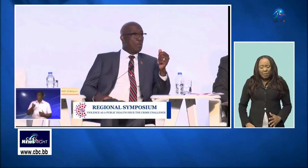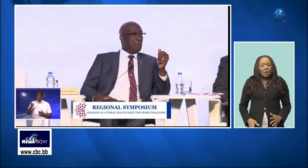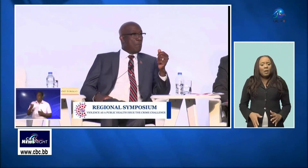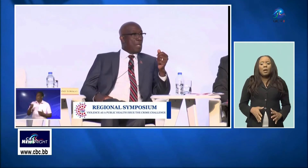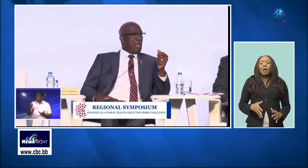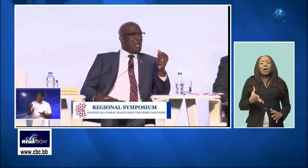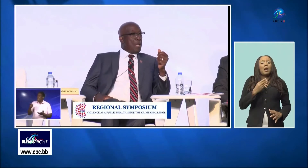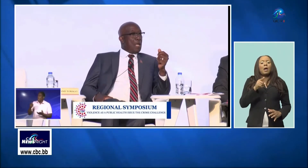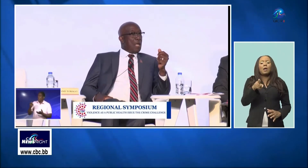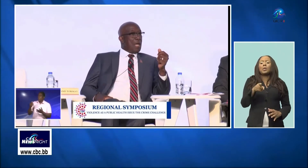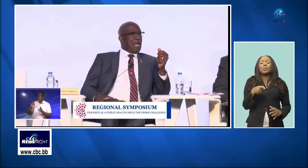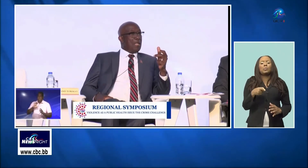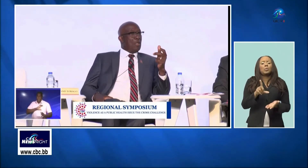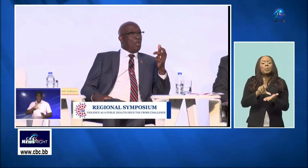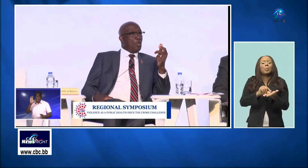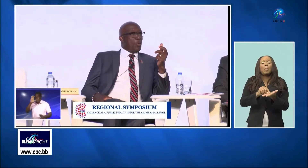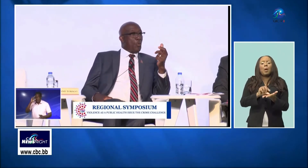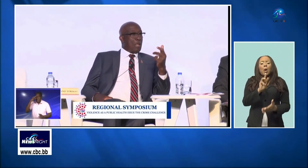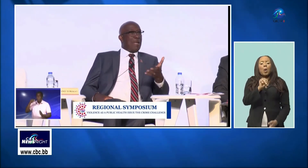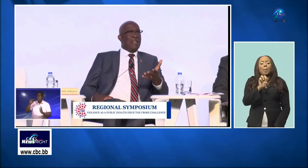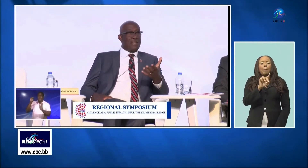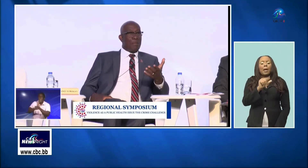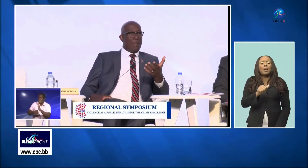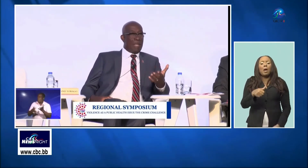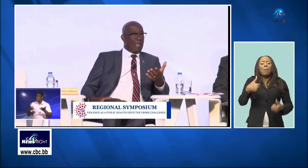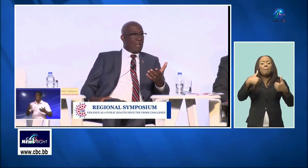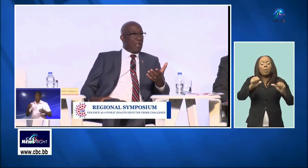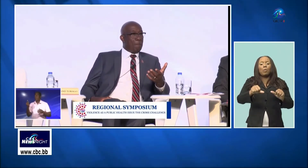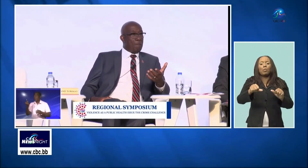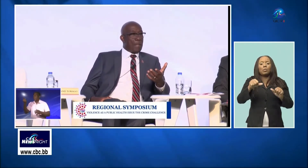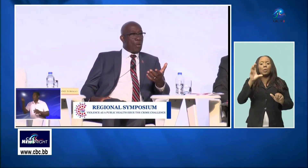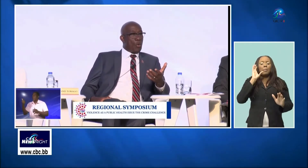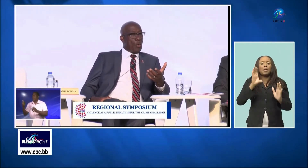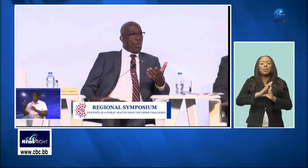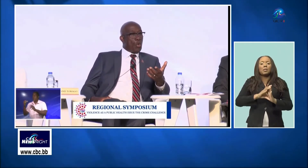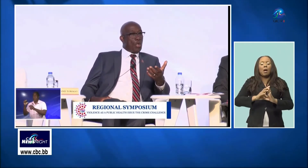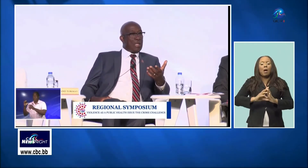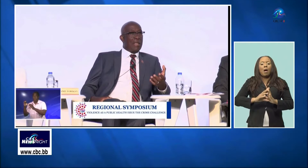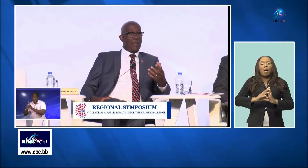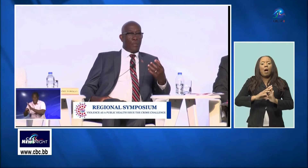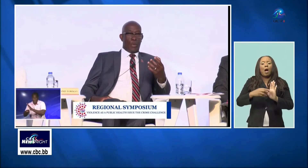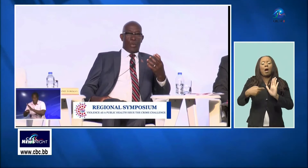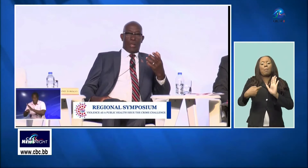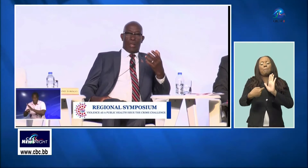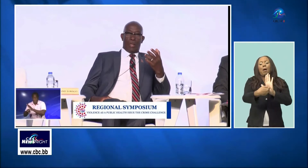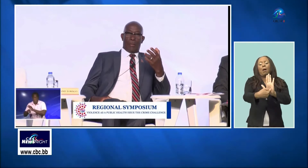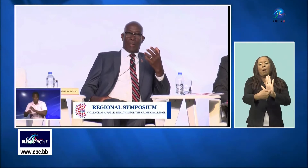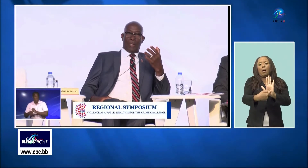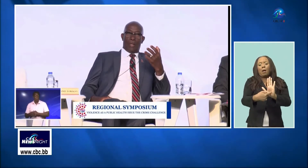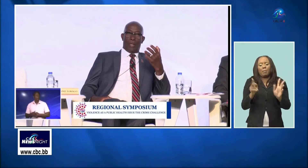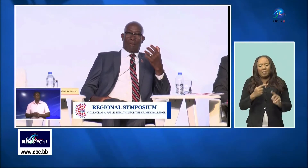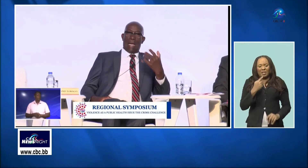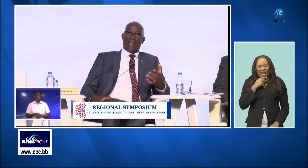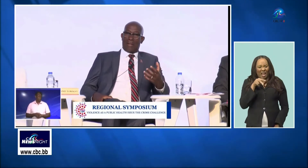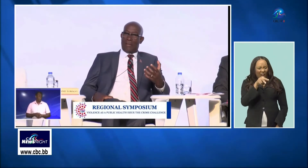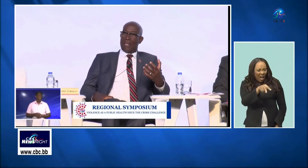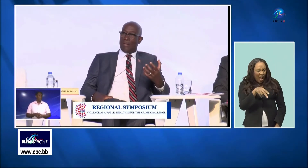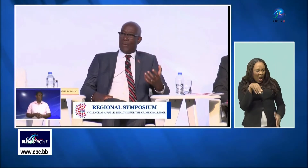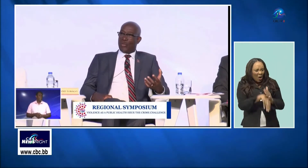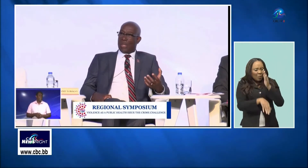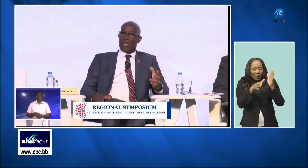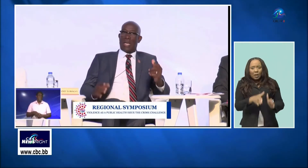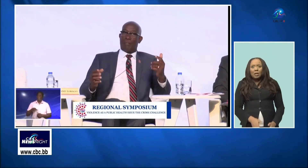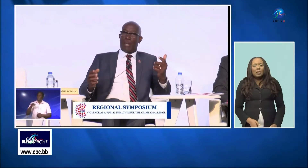so-and-so. And what arises to me immediately, that right of